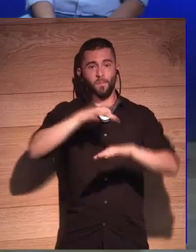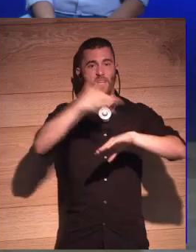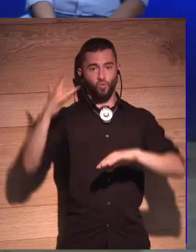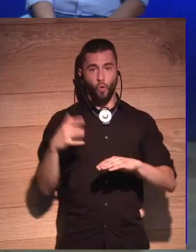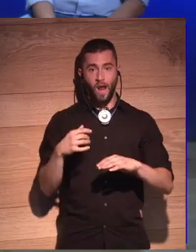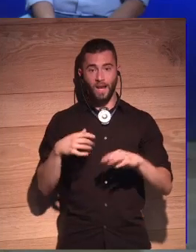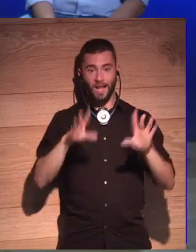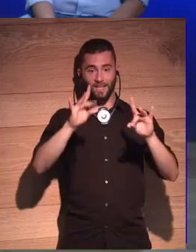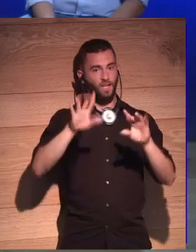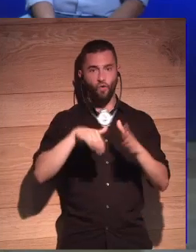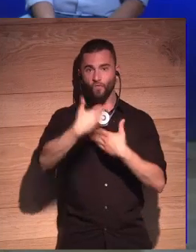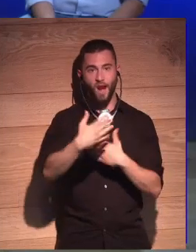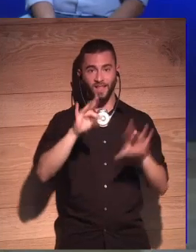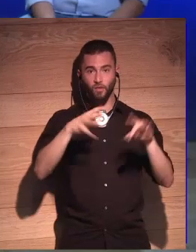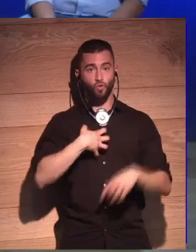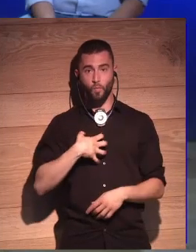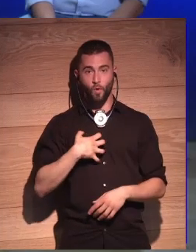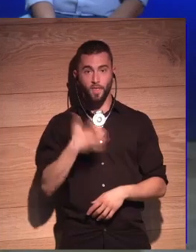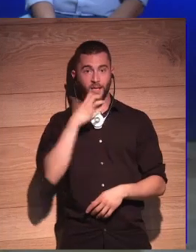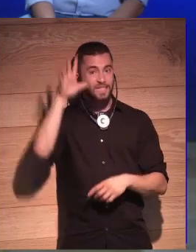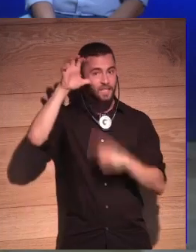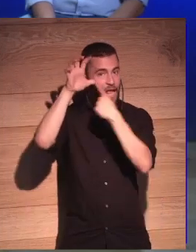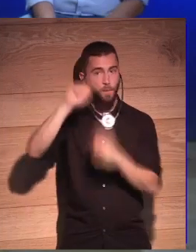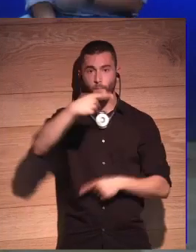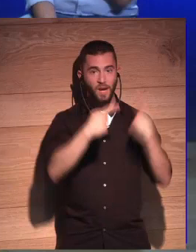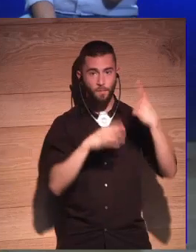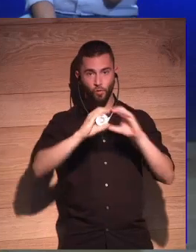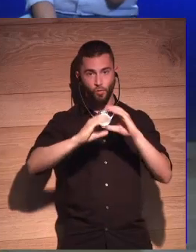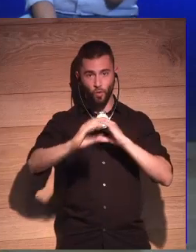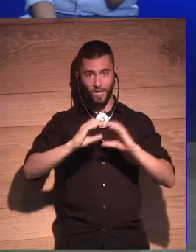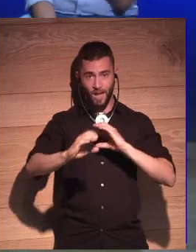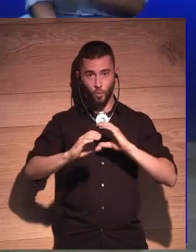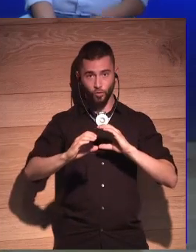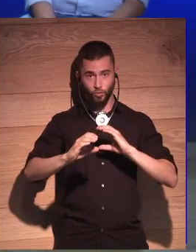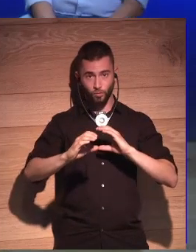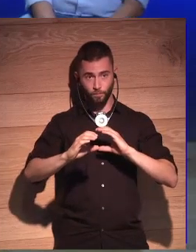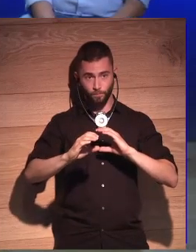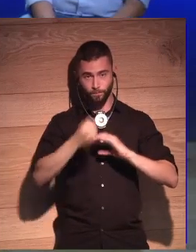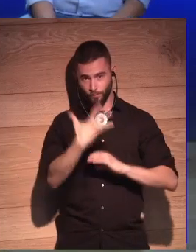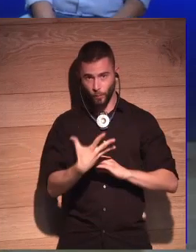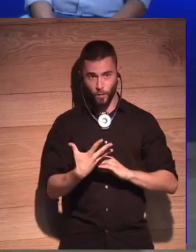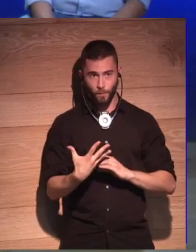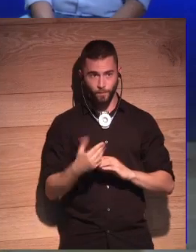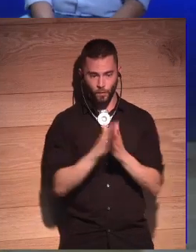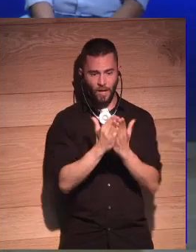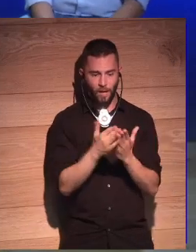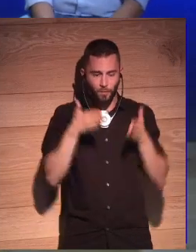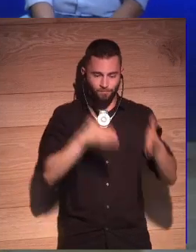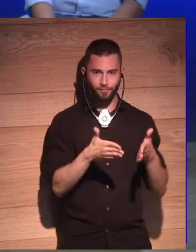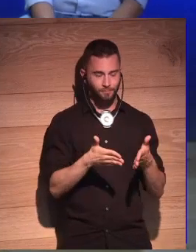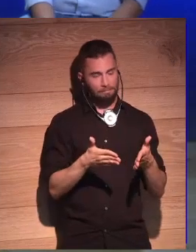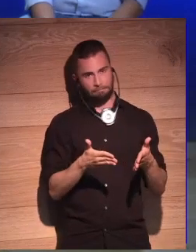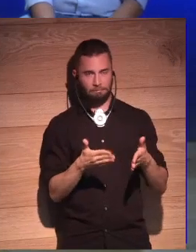starting to touch things. That's the first thing babies do before even they can see anything. This is our first sense,